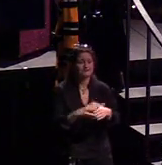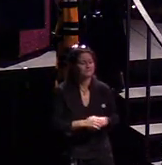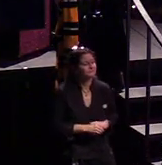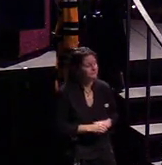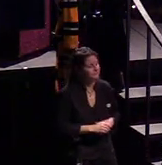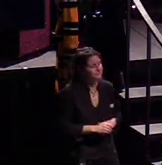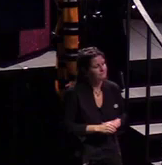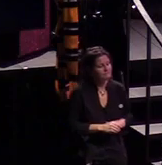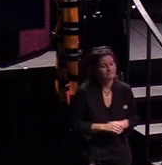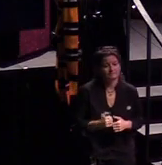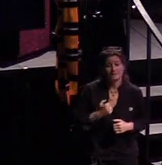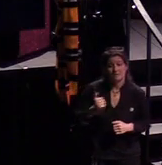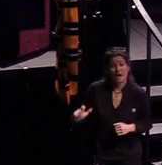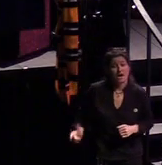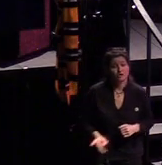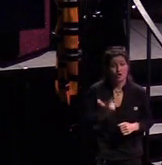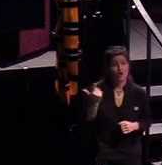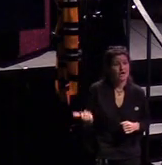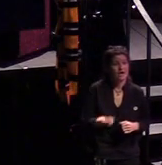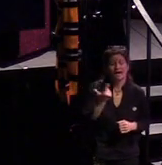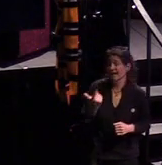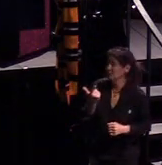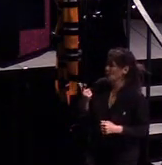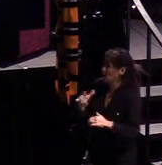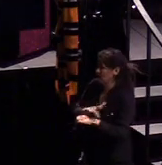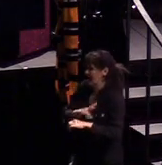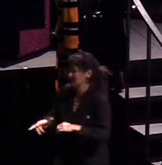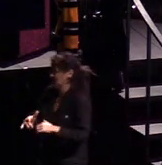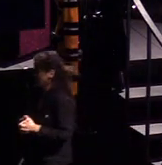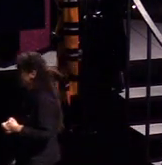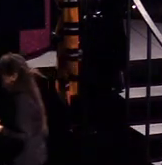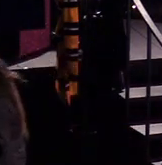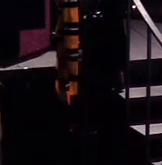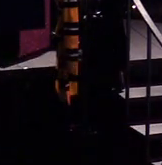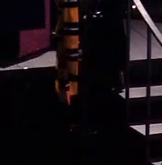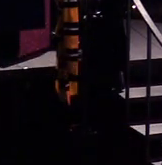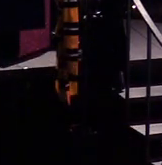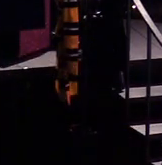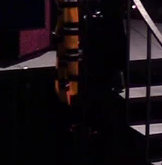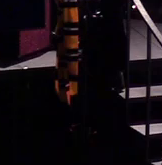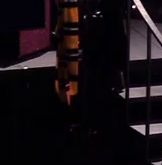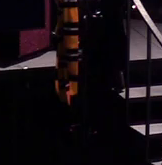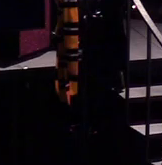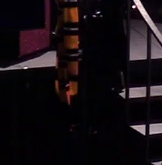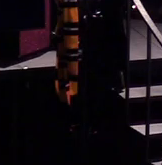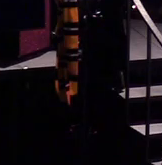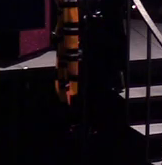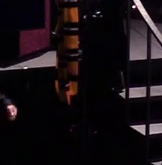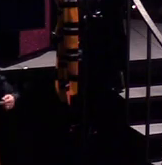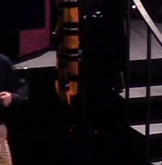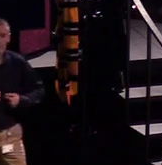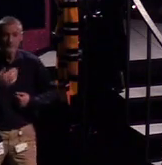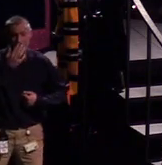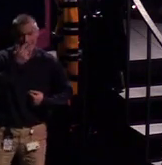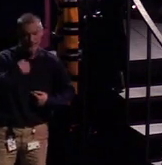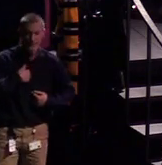my journey to the stage as a teenager I used to love going to theaters and galleries but